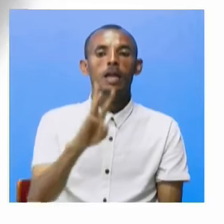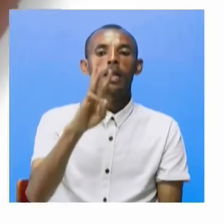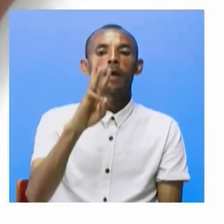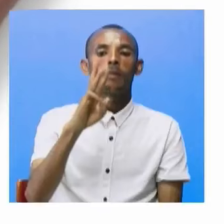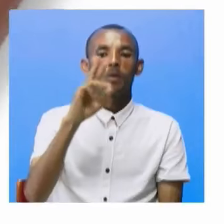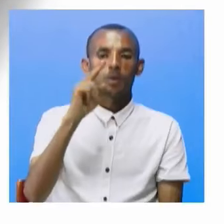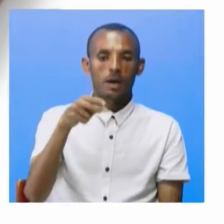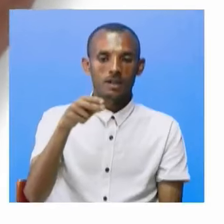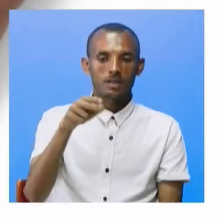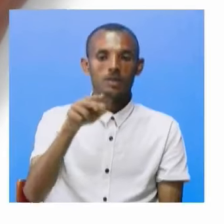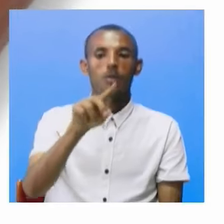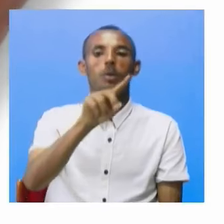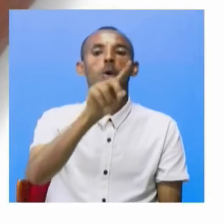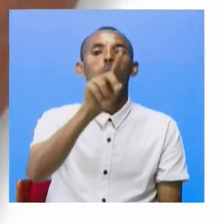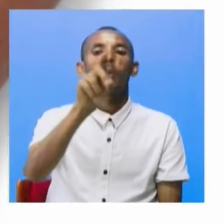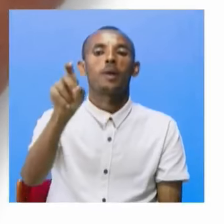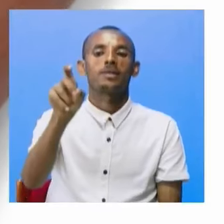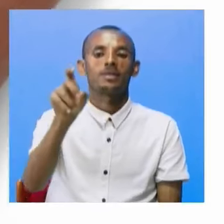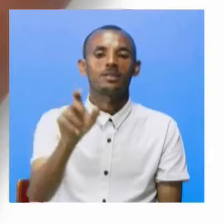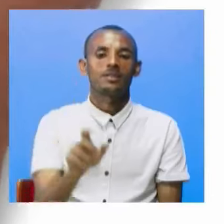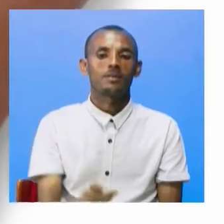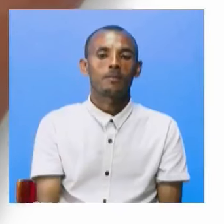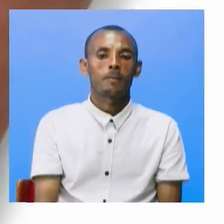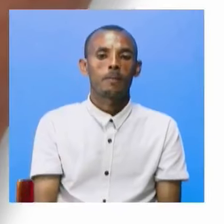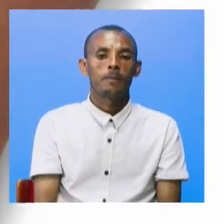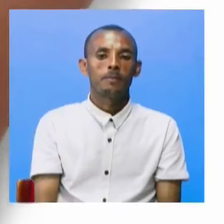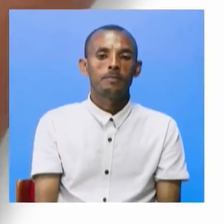WH questions.